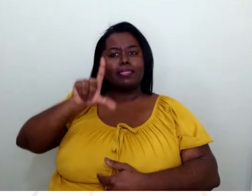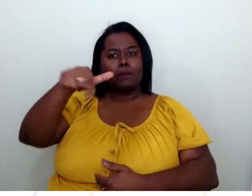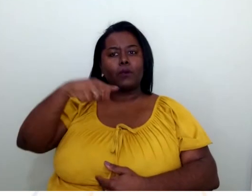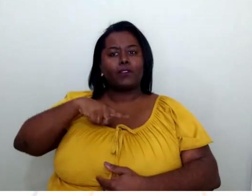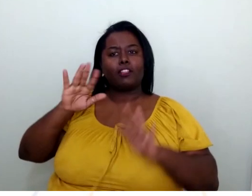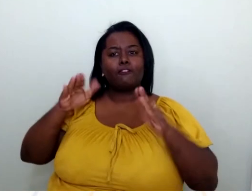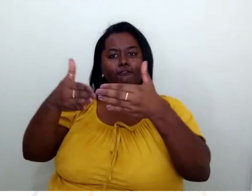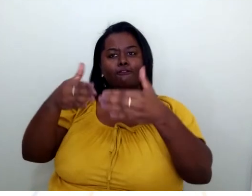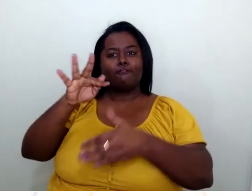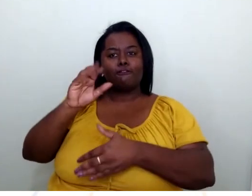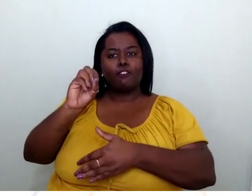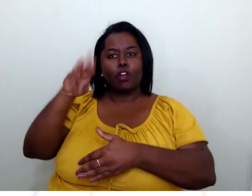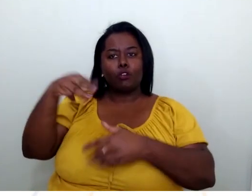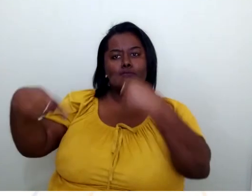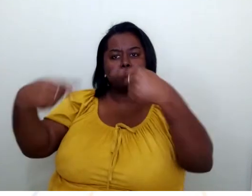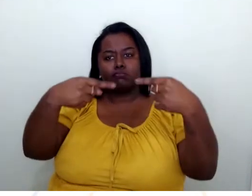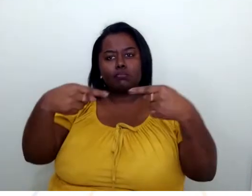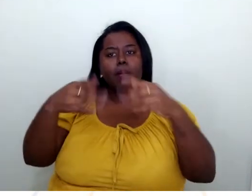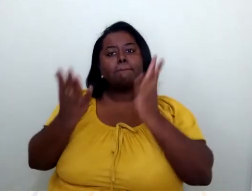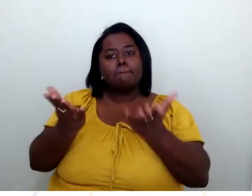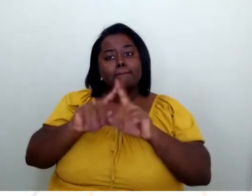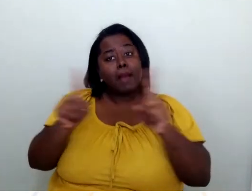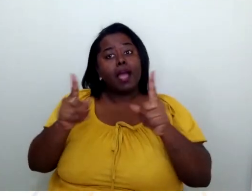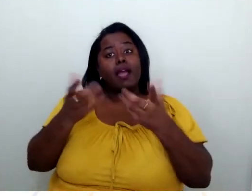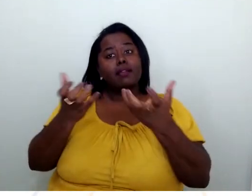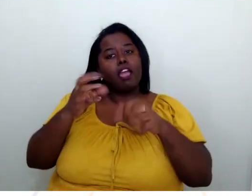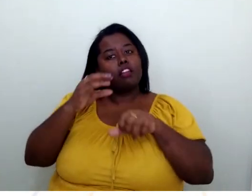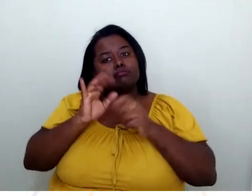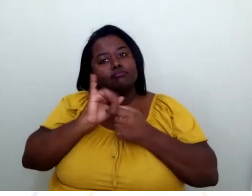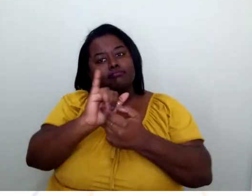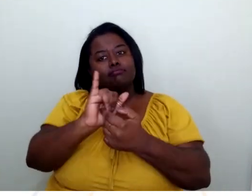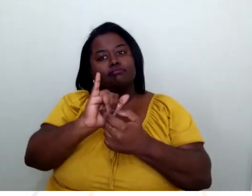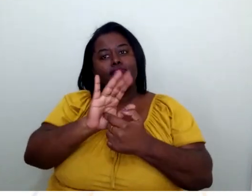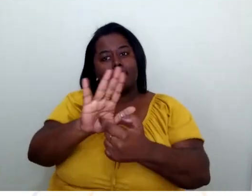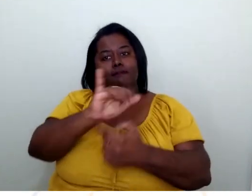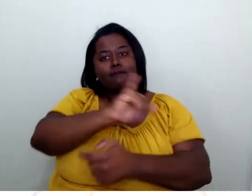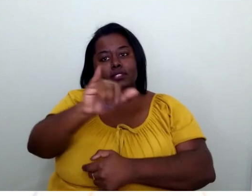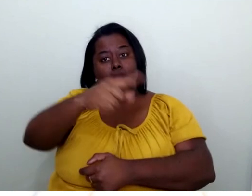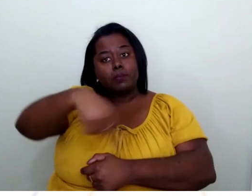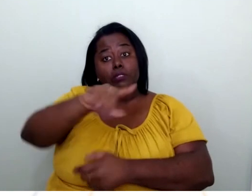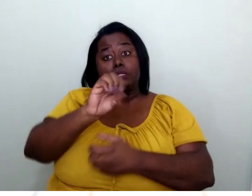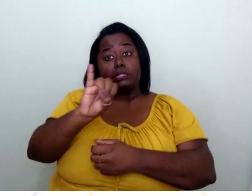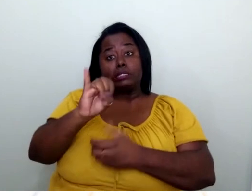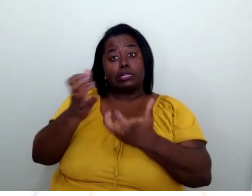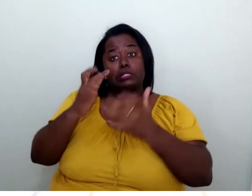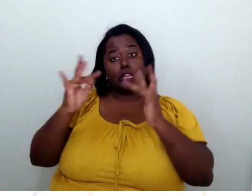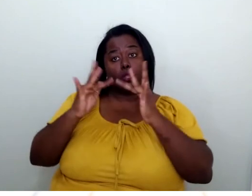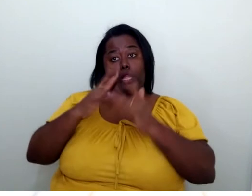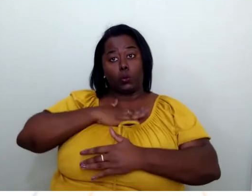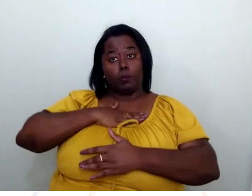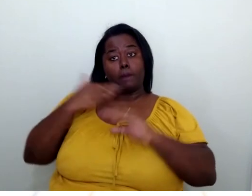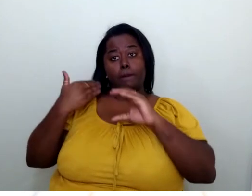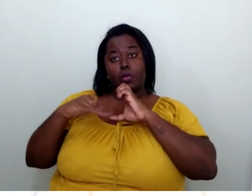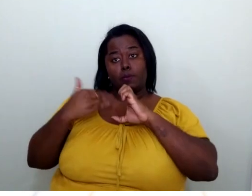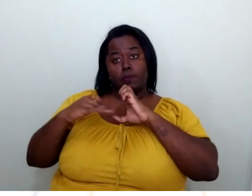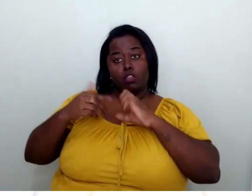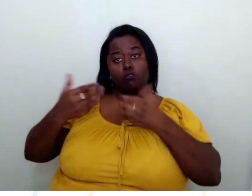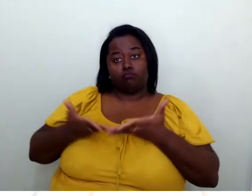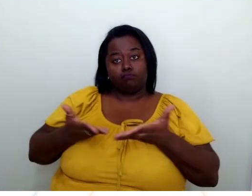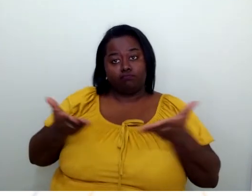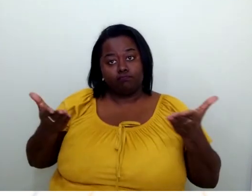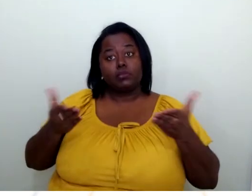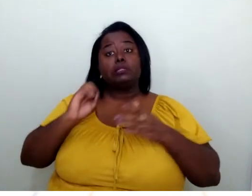the Maori culture. They have a word in their language, it's ako. So they don't have a word for teach,